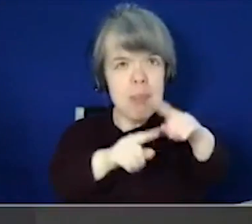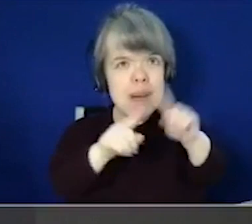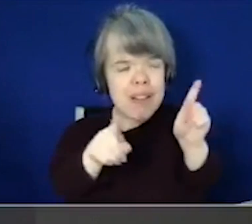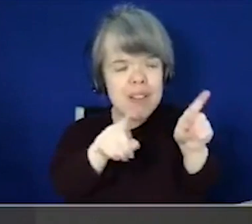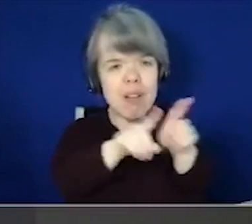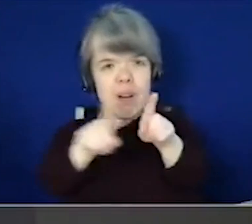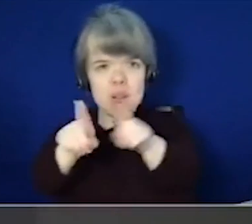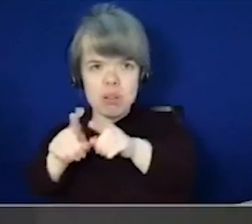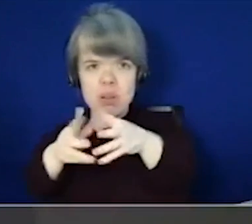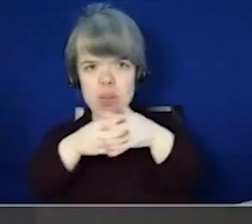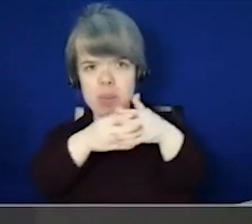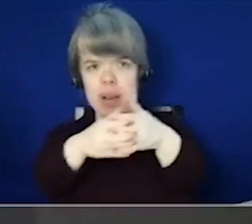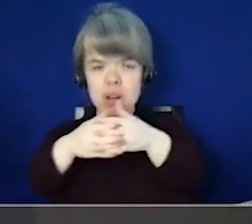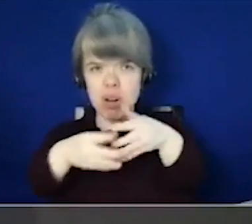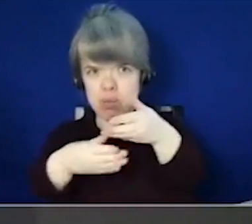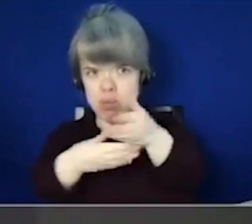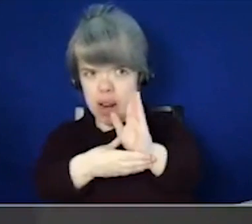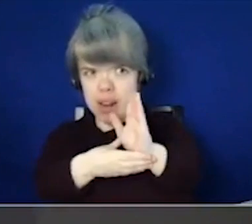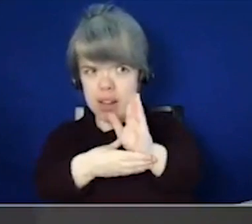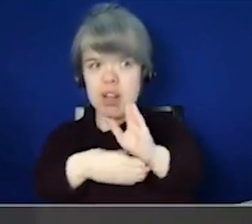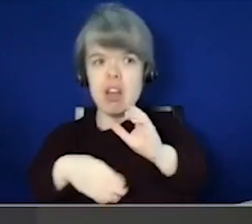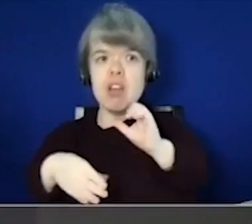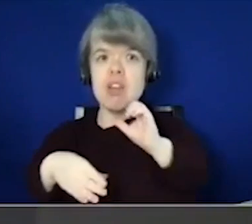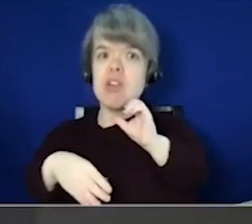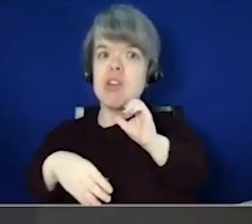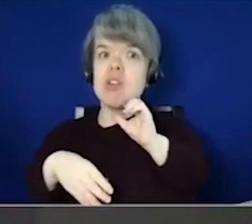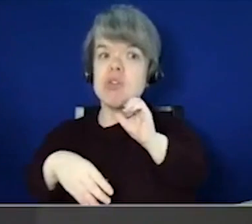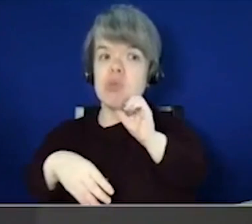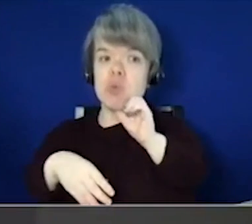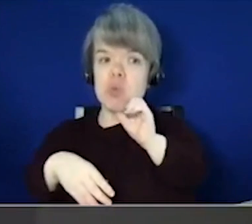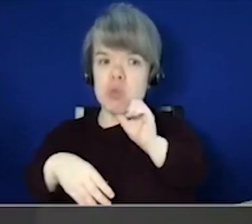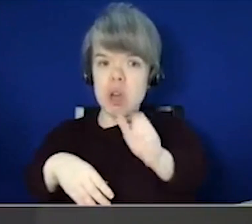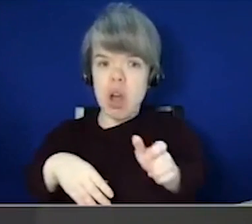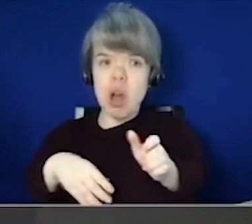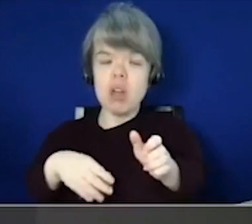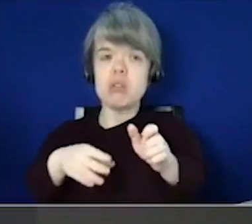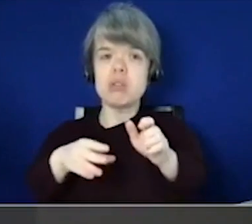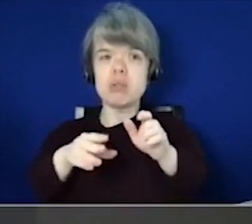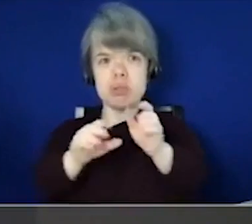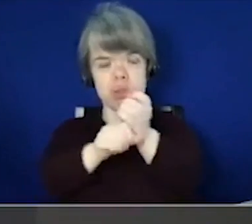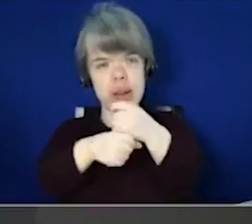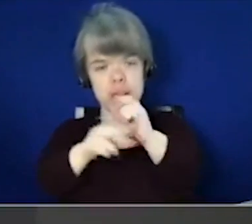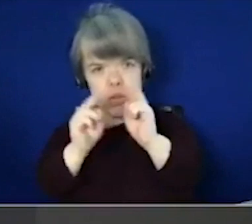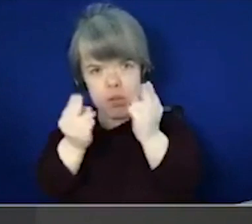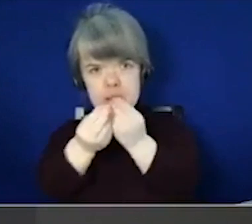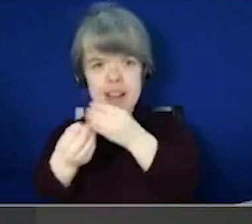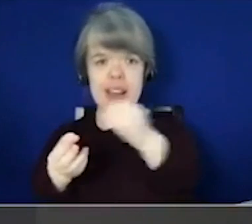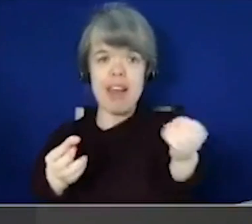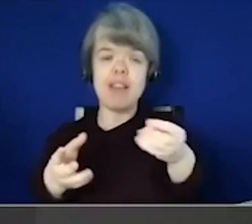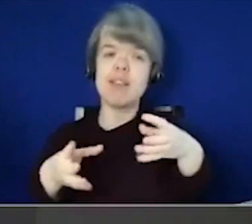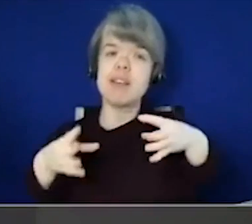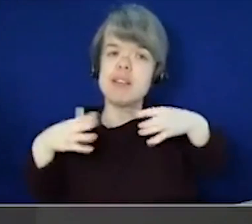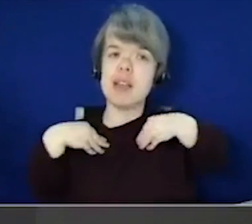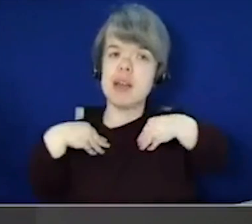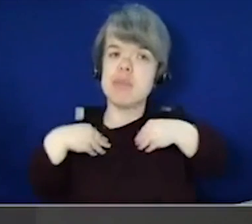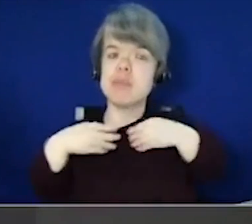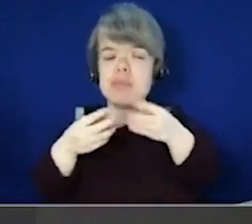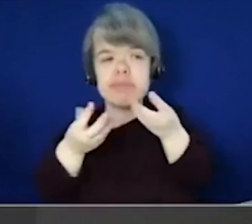workers not to unionize and to embrace the values, the culture of his or her company.